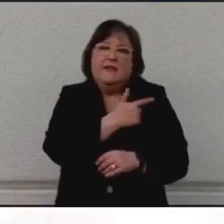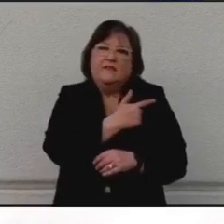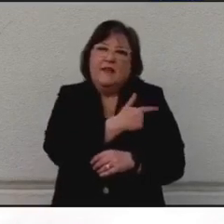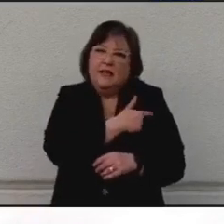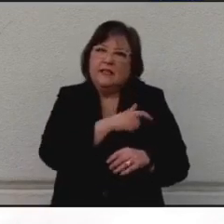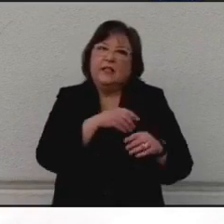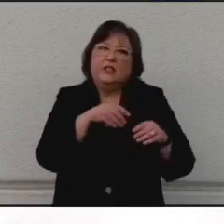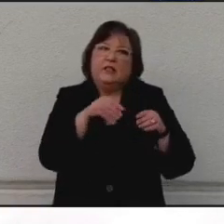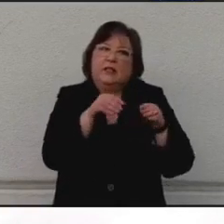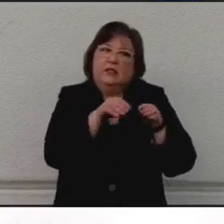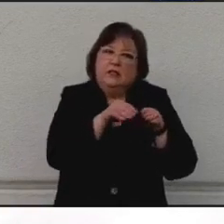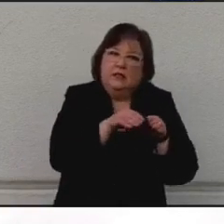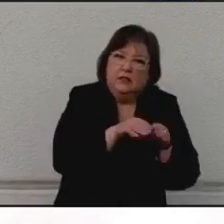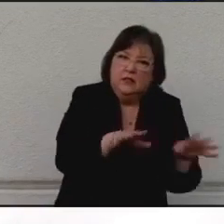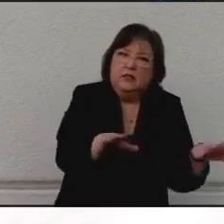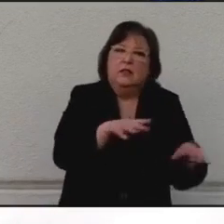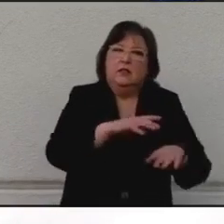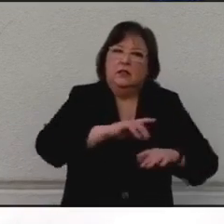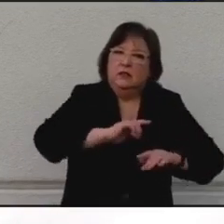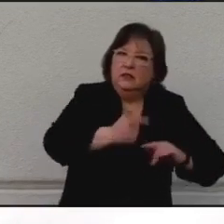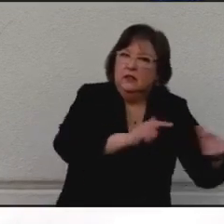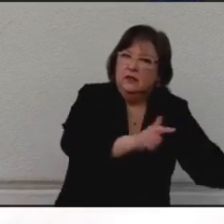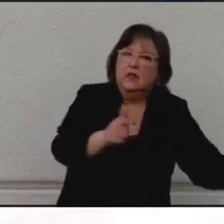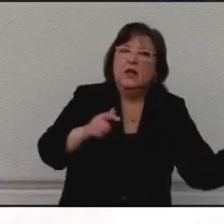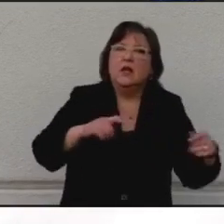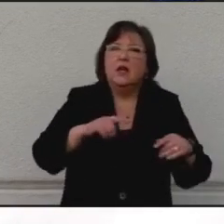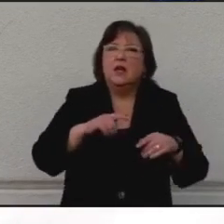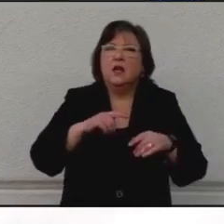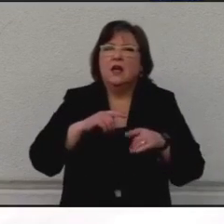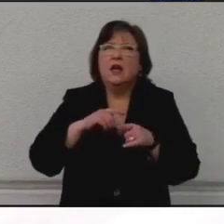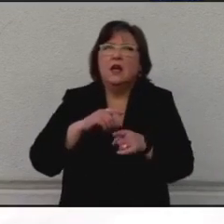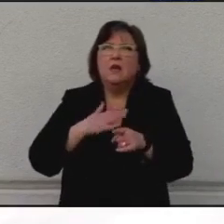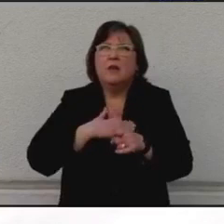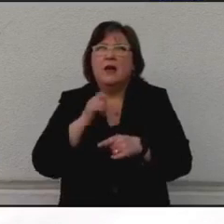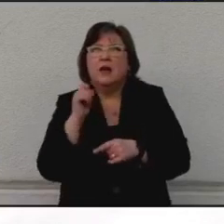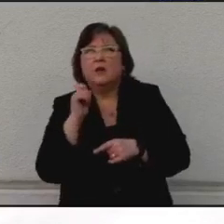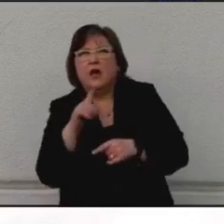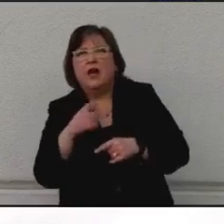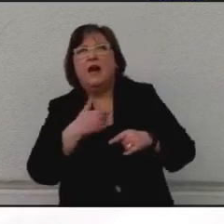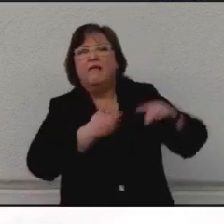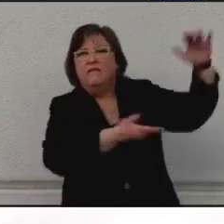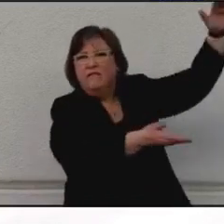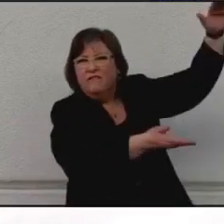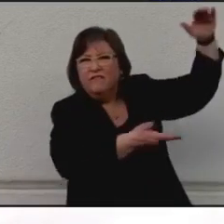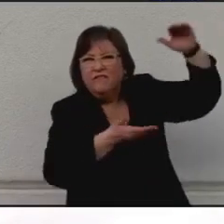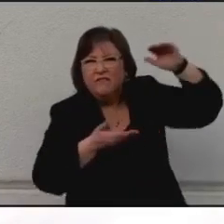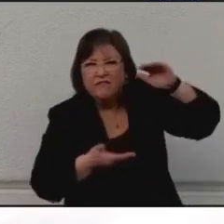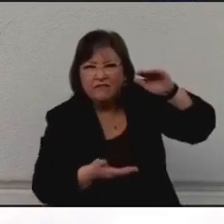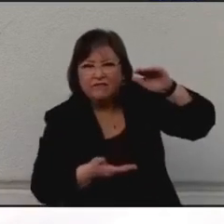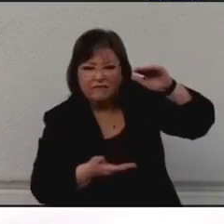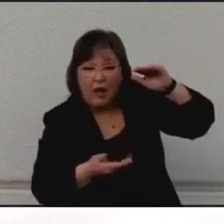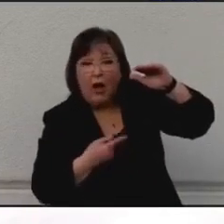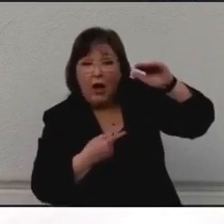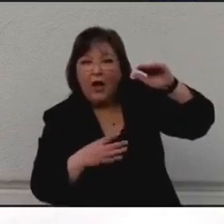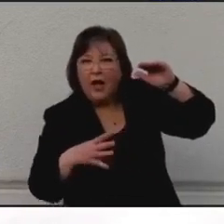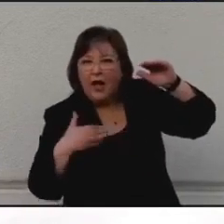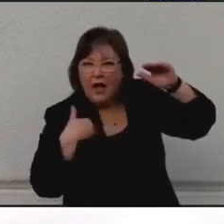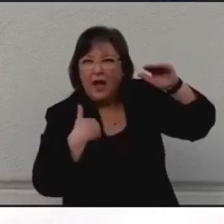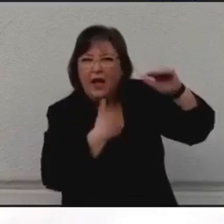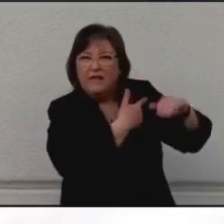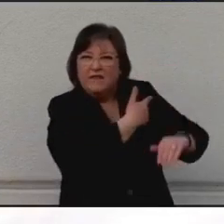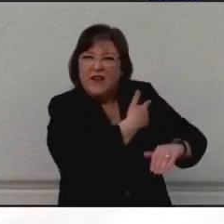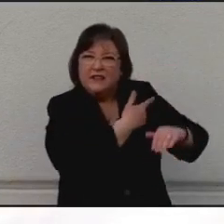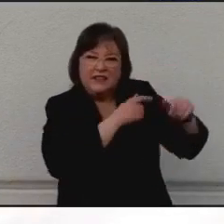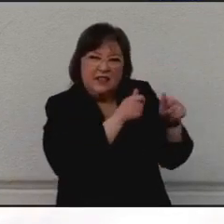number and communication as to how you're getting that vaccine. I mean, if you're getting enough. Mm-hmm. Has that improved? And can you talk a little bit about how it has